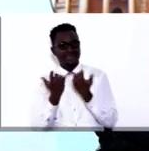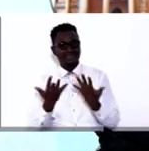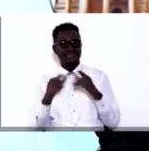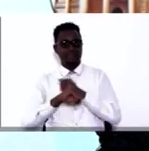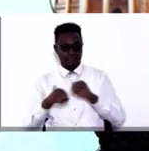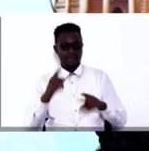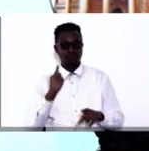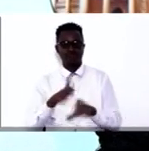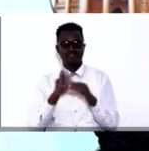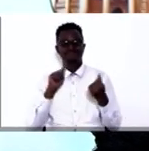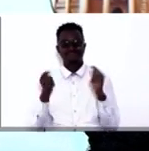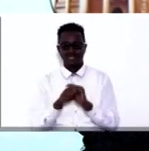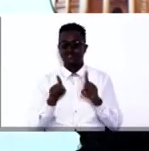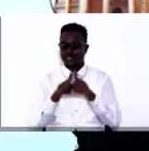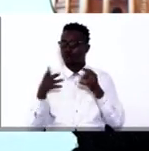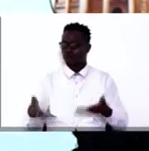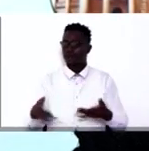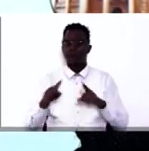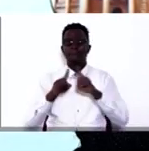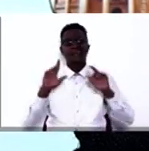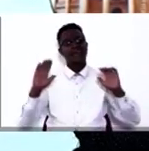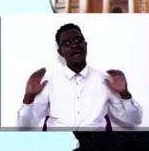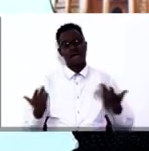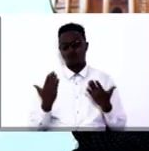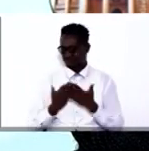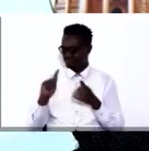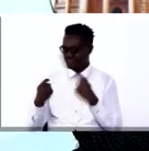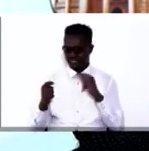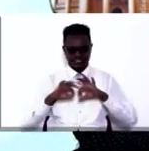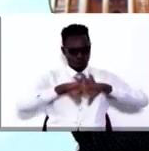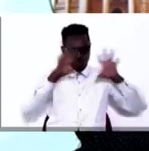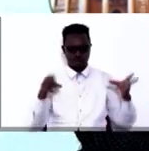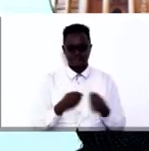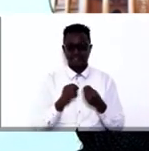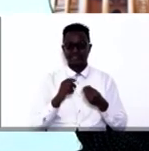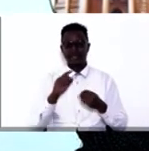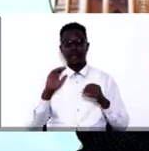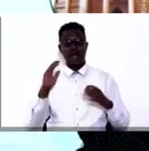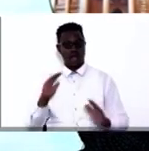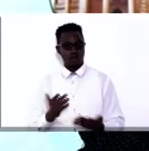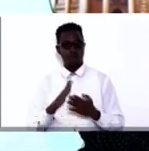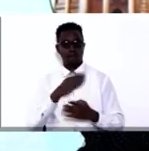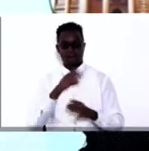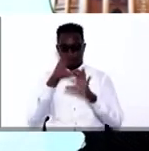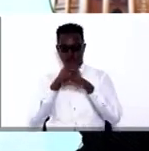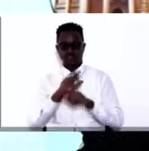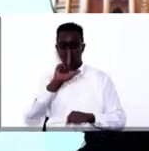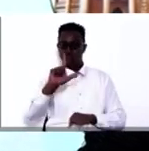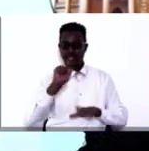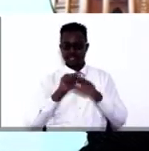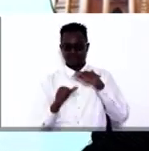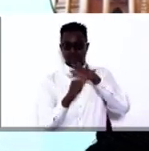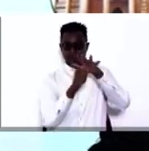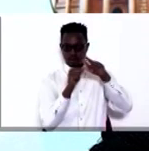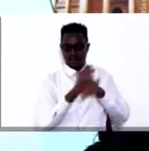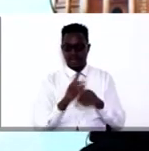well. So how are we going to change all this? By focusing on the 7 priorities and the major interventions we